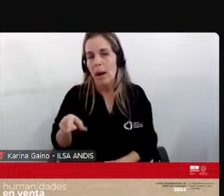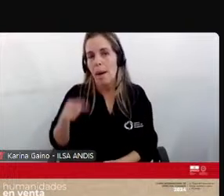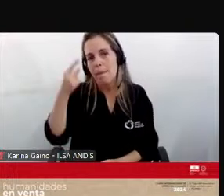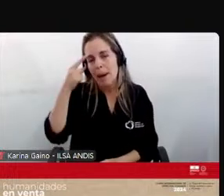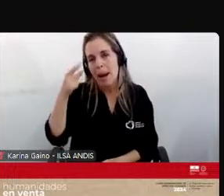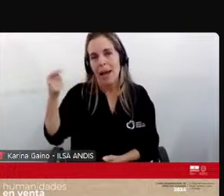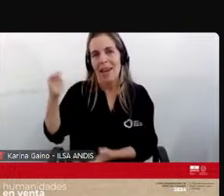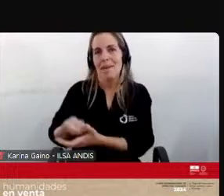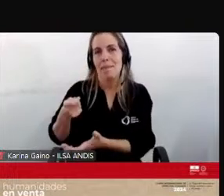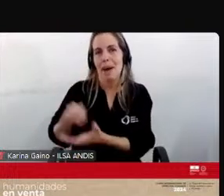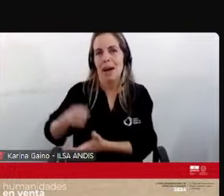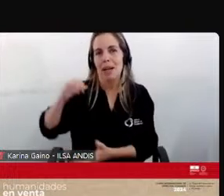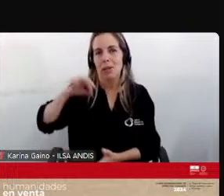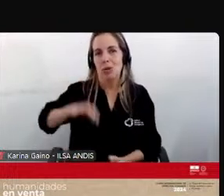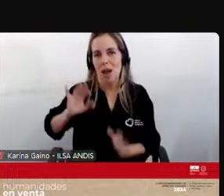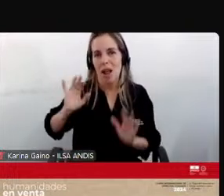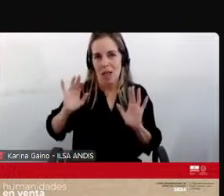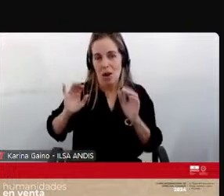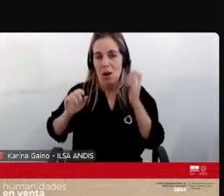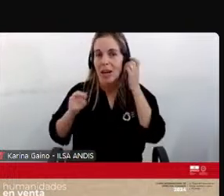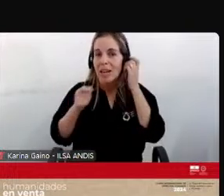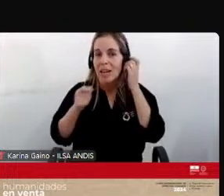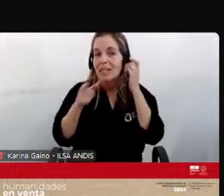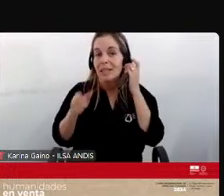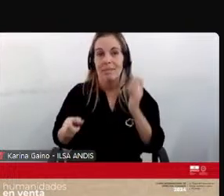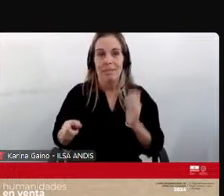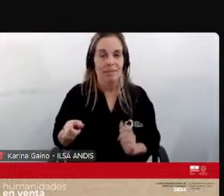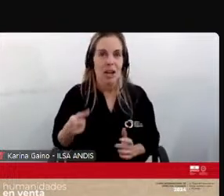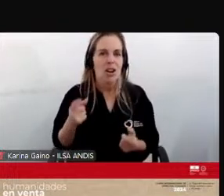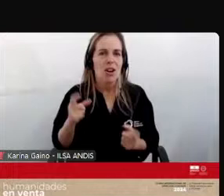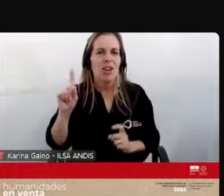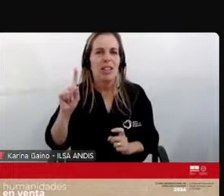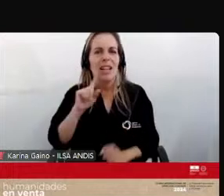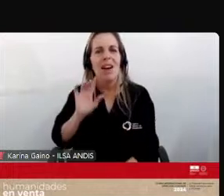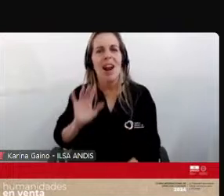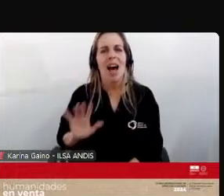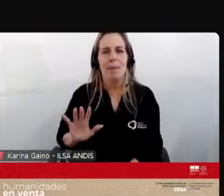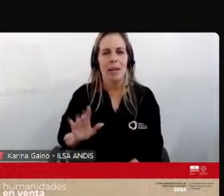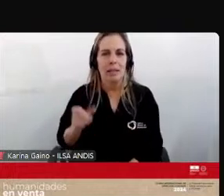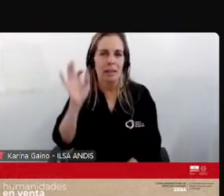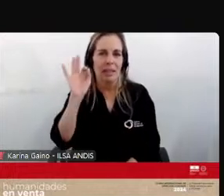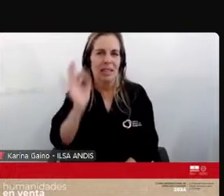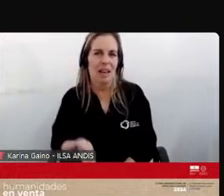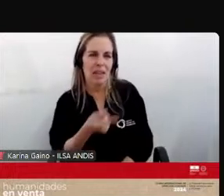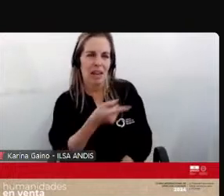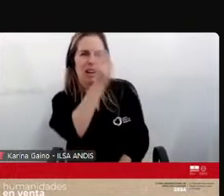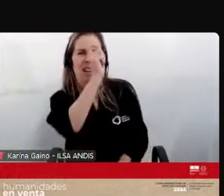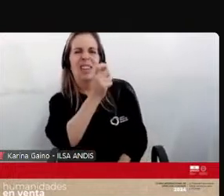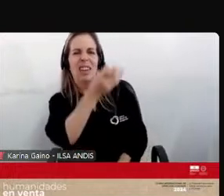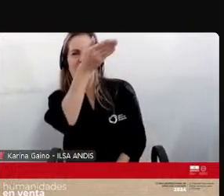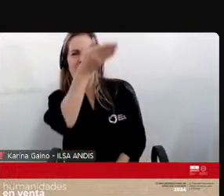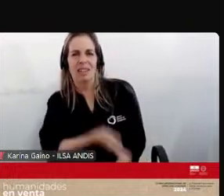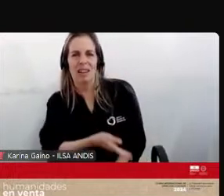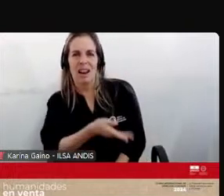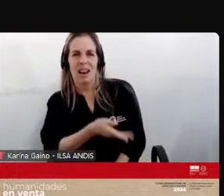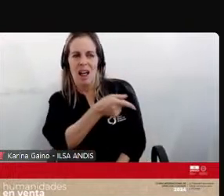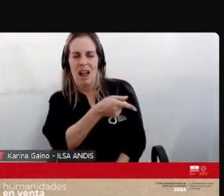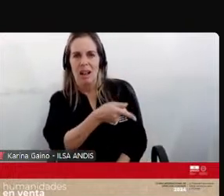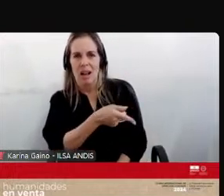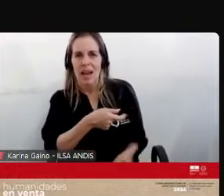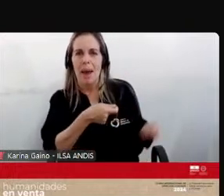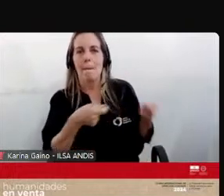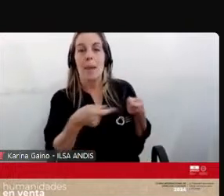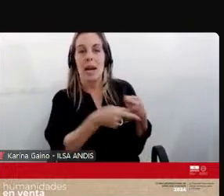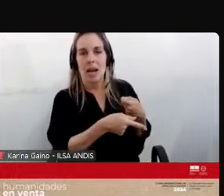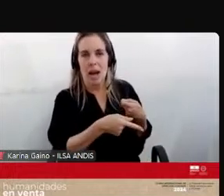direct threat. They just knew who the person was. They knew that they were capable of exercising violence, that they had exercised violence in the past, and that they weren't going to